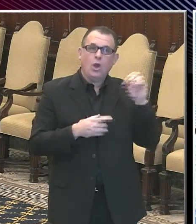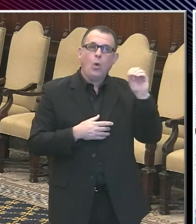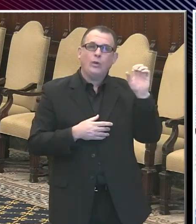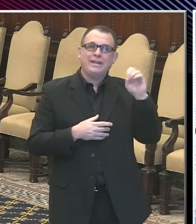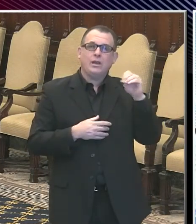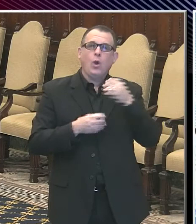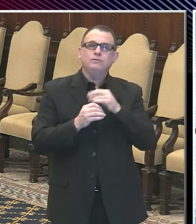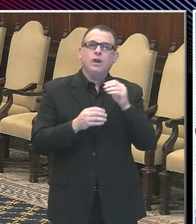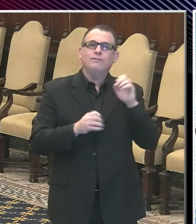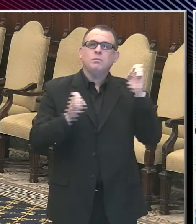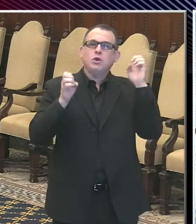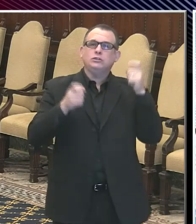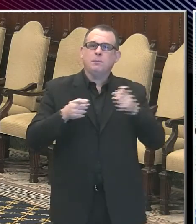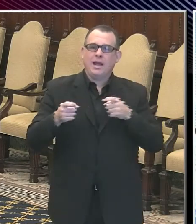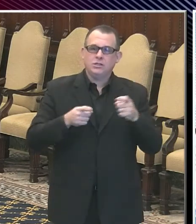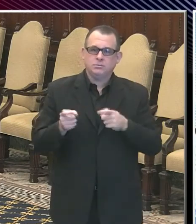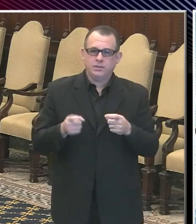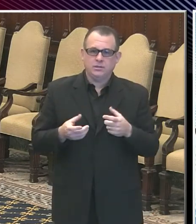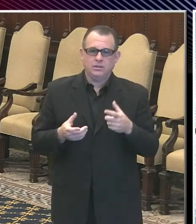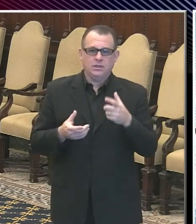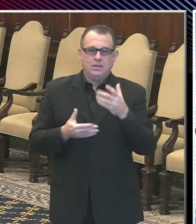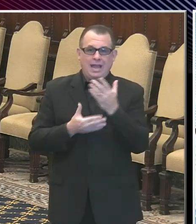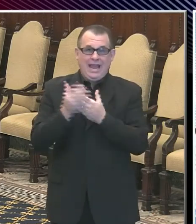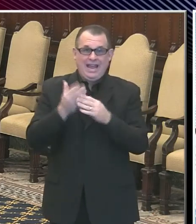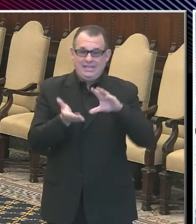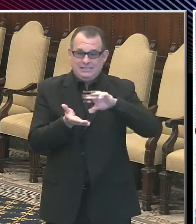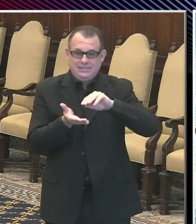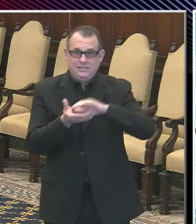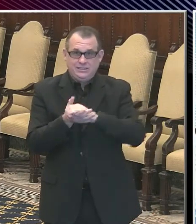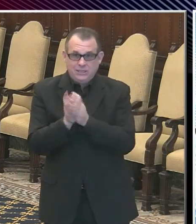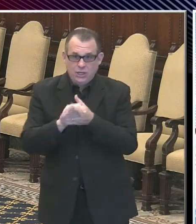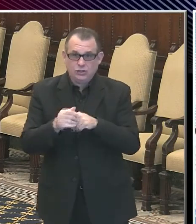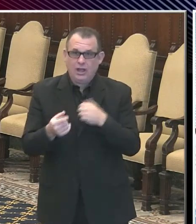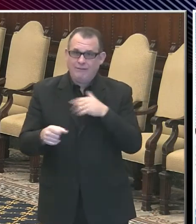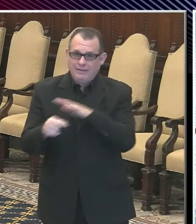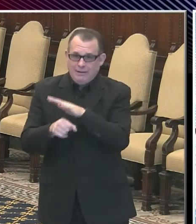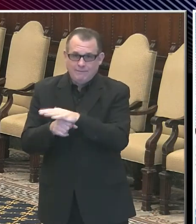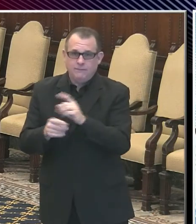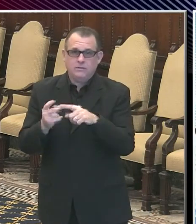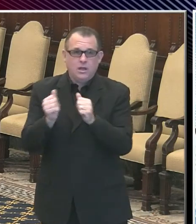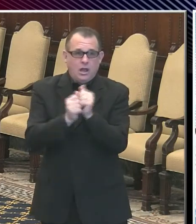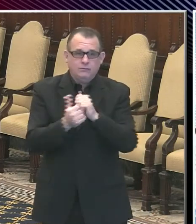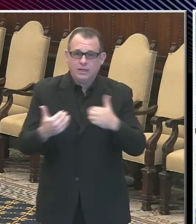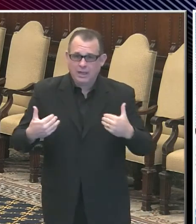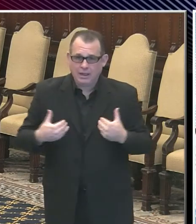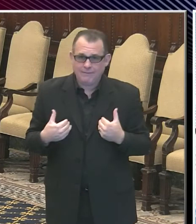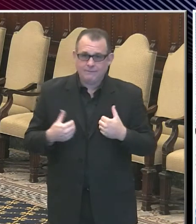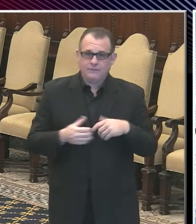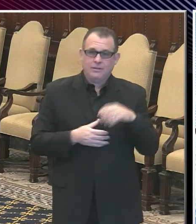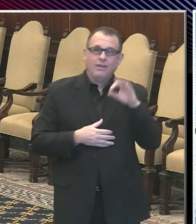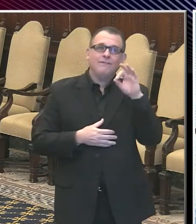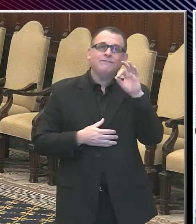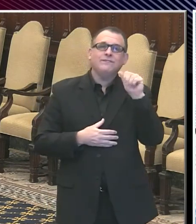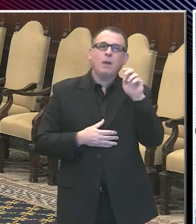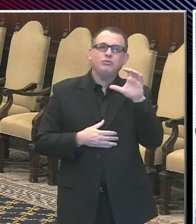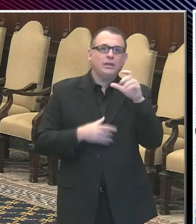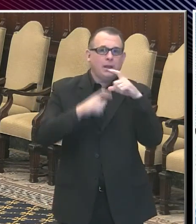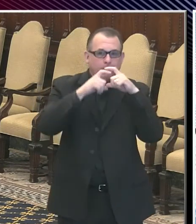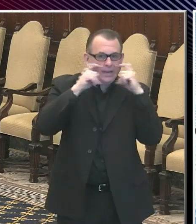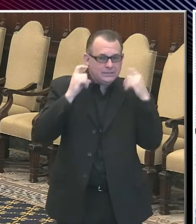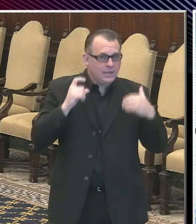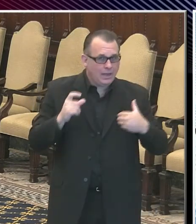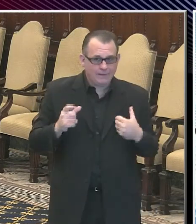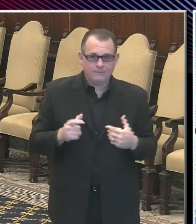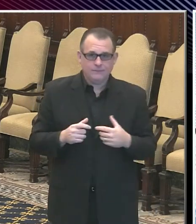have plenty of hand sanitizers. We do have gloves, and we do have fabric masks, and are sourcing those for all of our